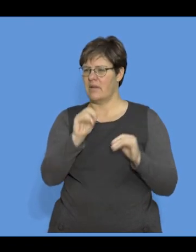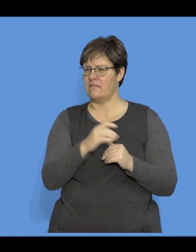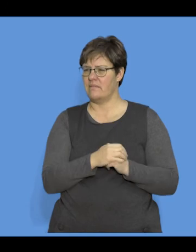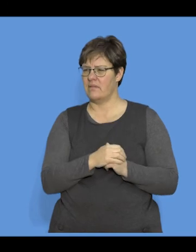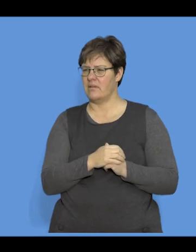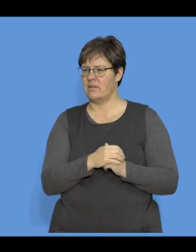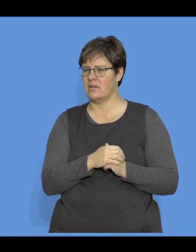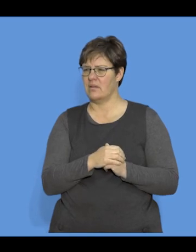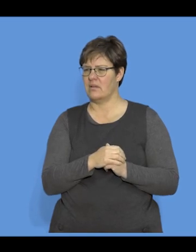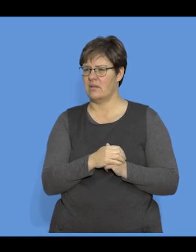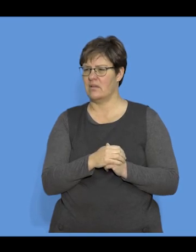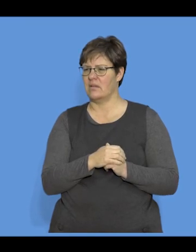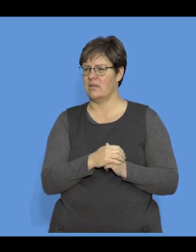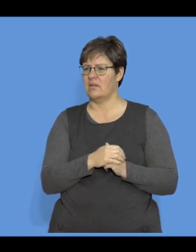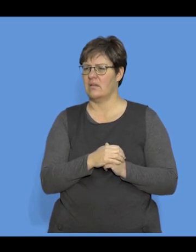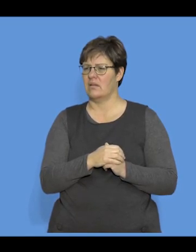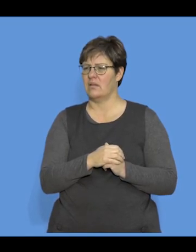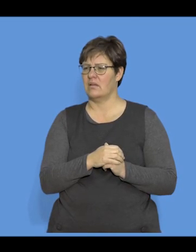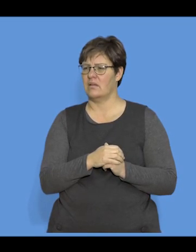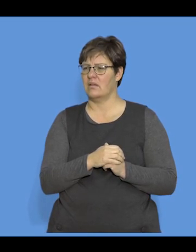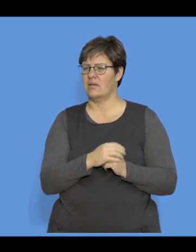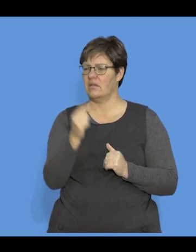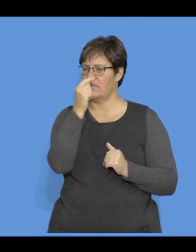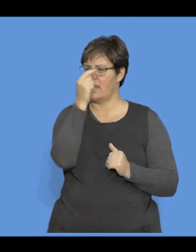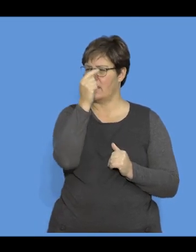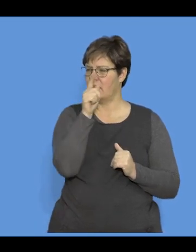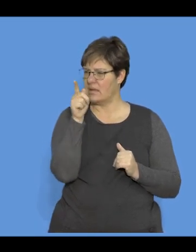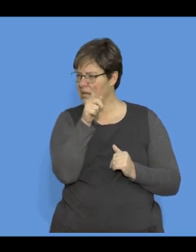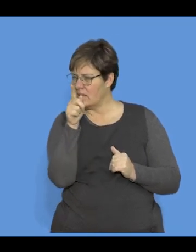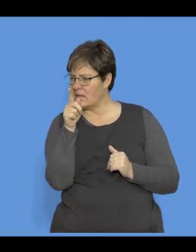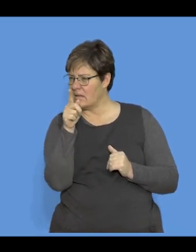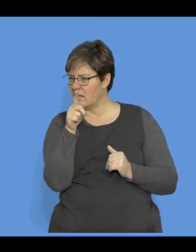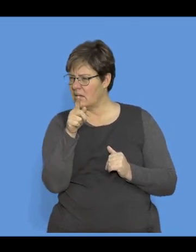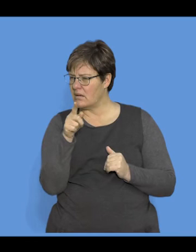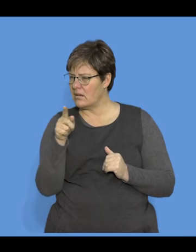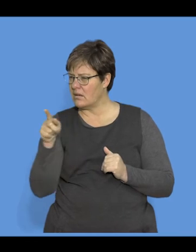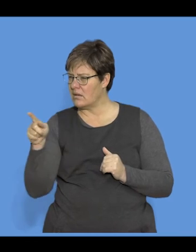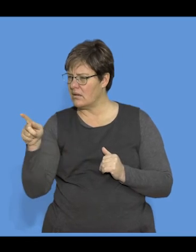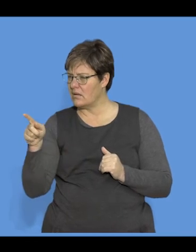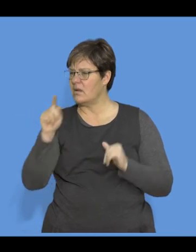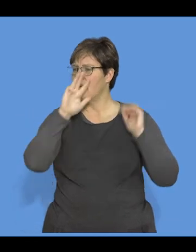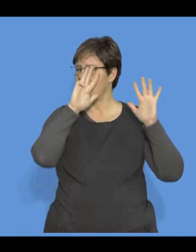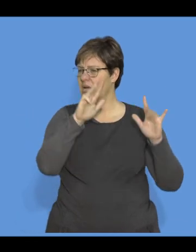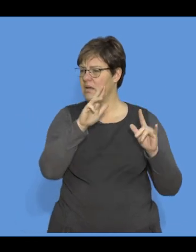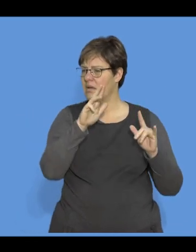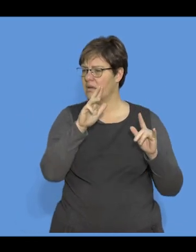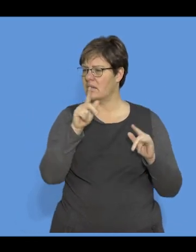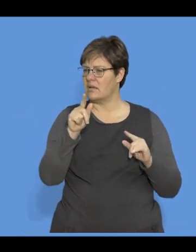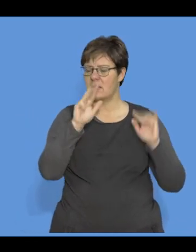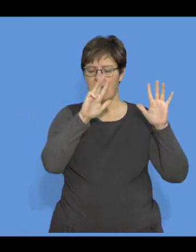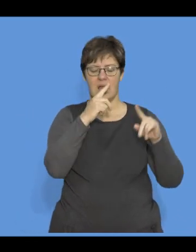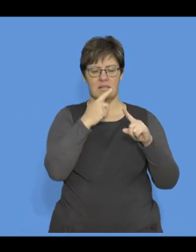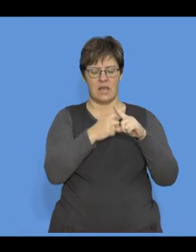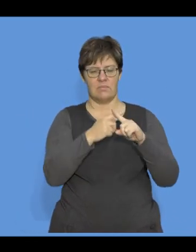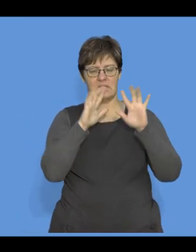correctly. Let's see, it goes all the way back. There we go, there's the constant. Coulomb's constant, 9 times 10 to